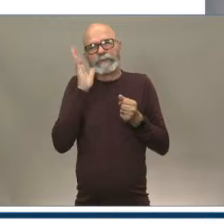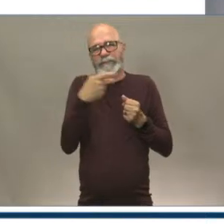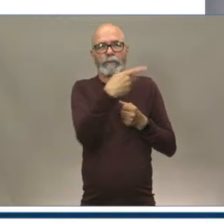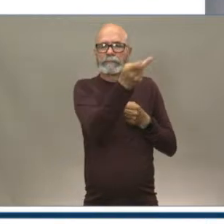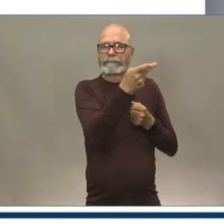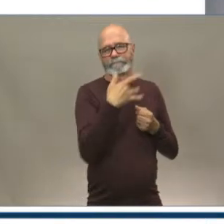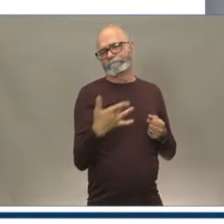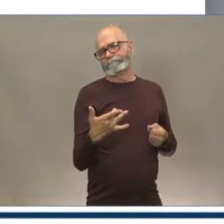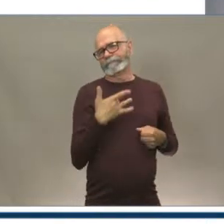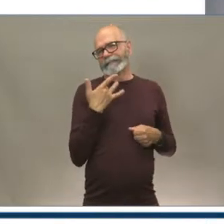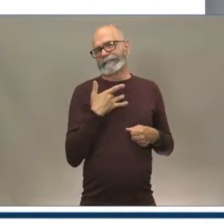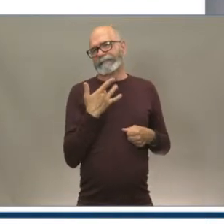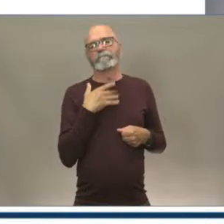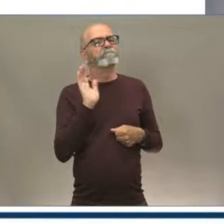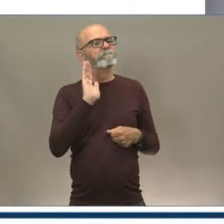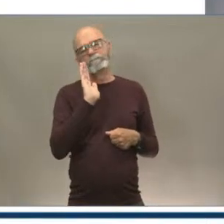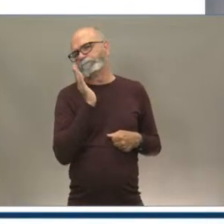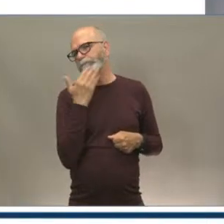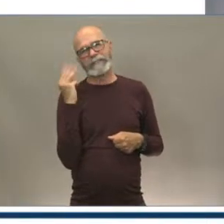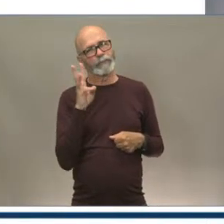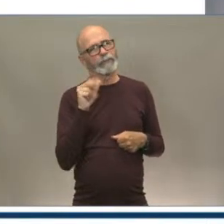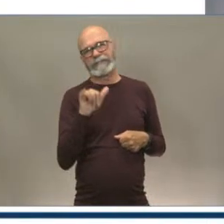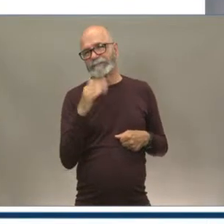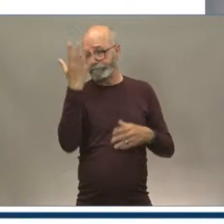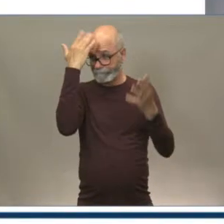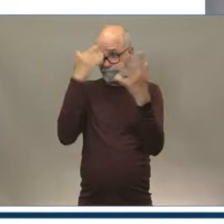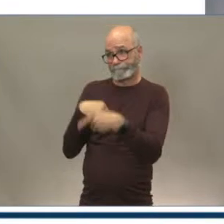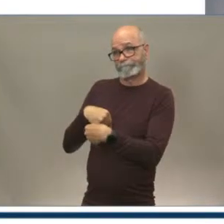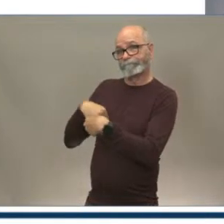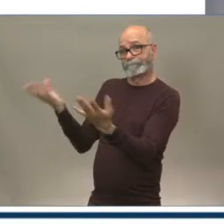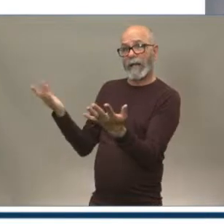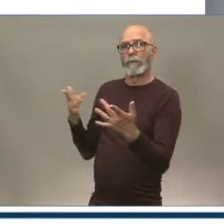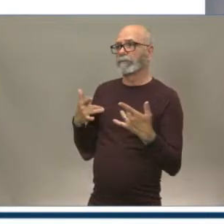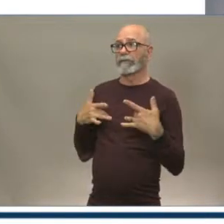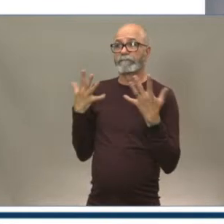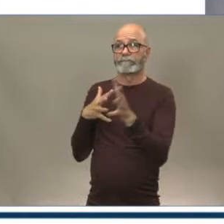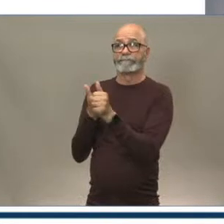incumbent on us to make sure that we're keeping Nova Scotians informed every step of the way.